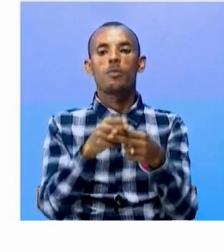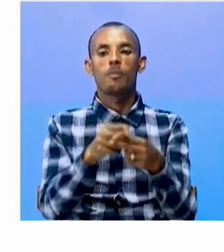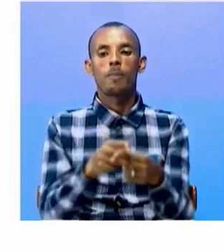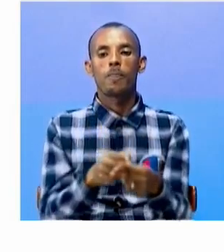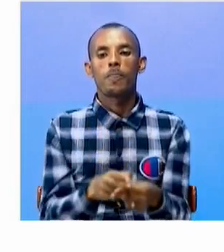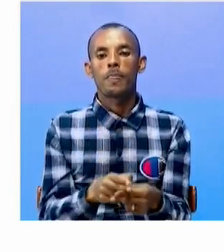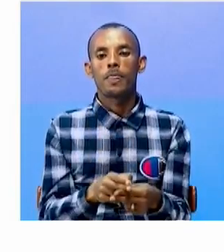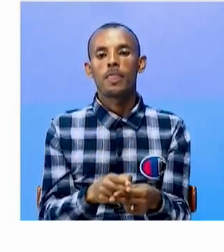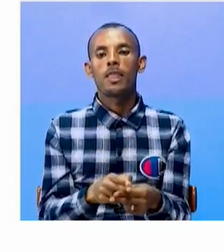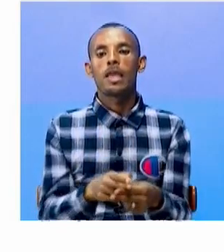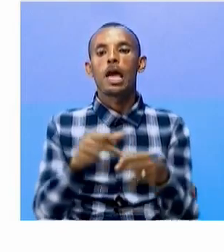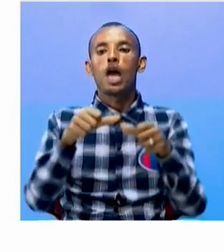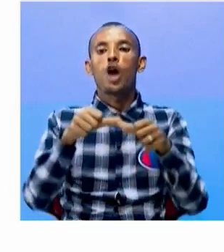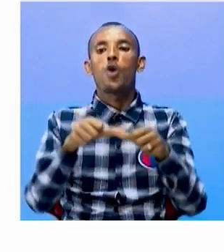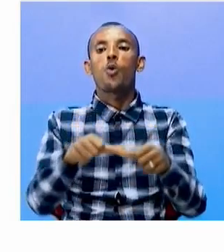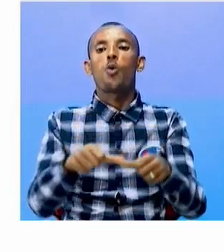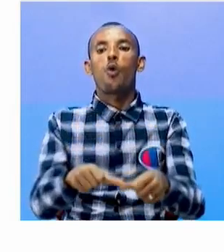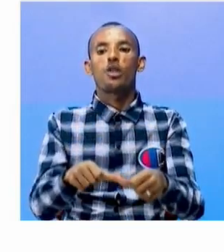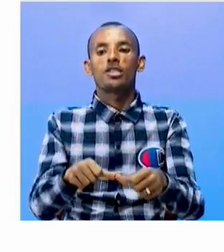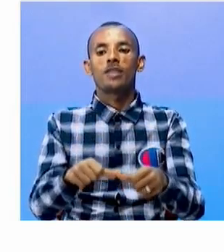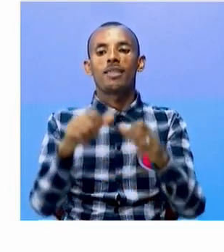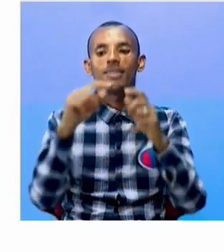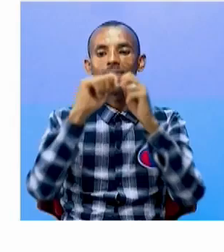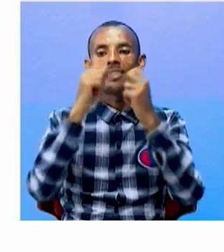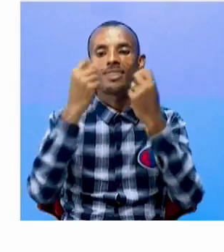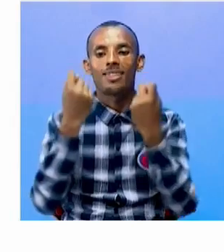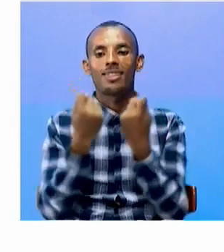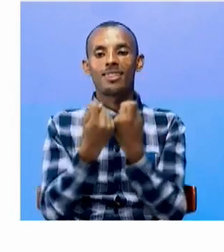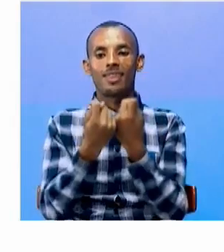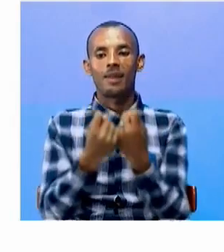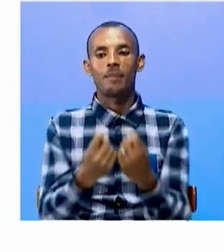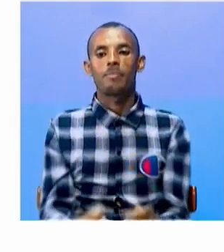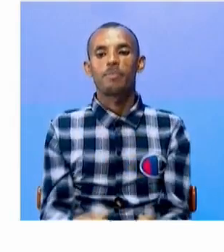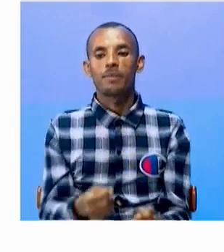a constant term. A constant